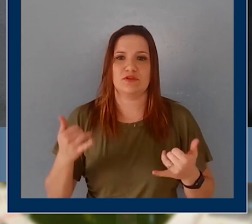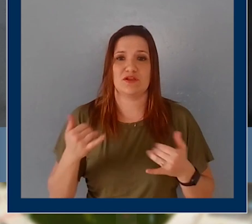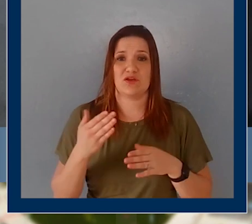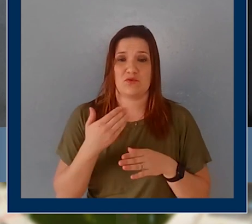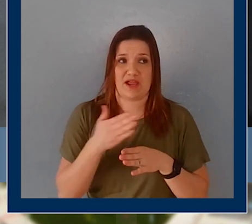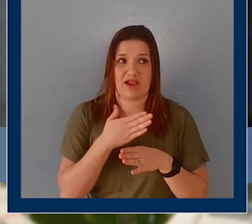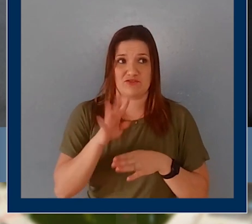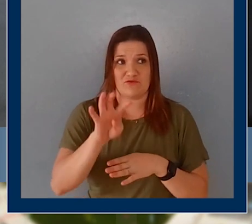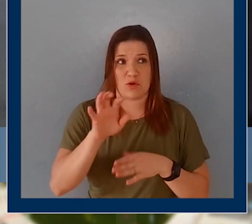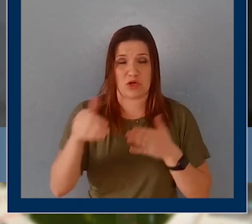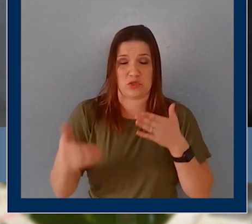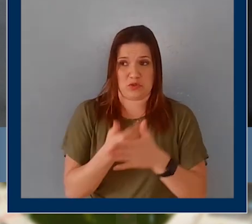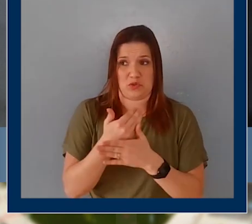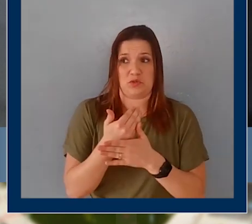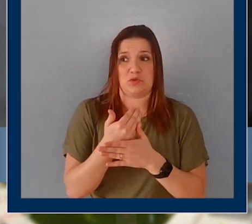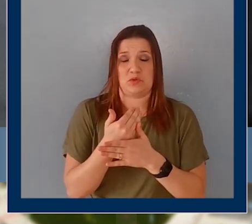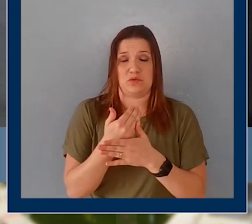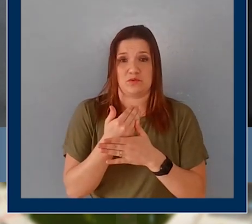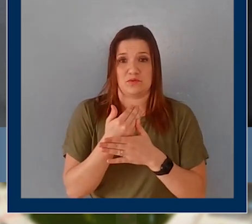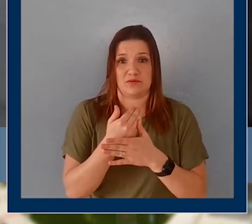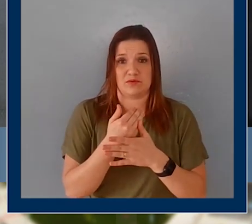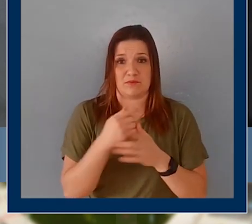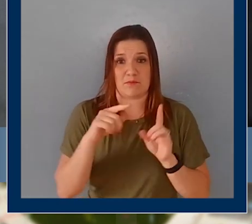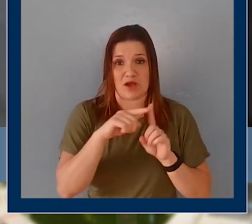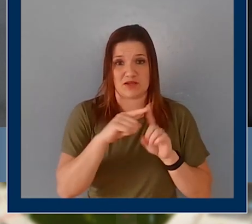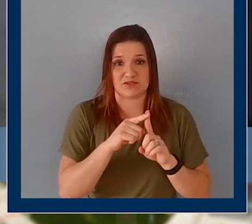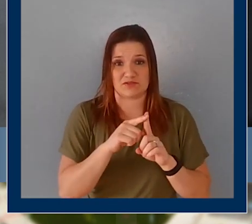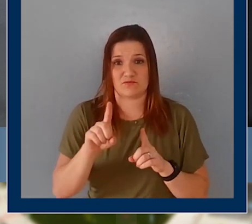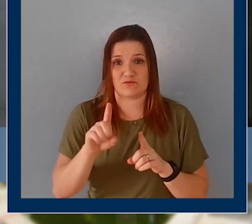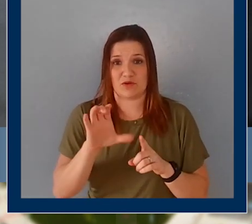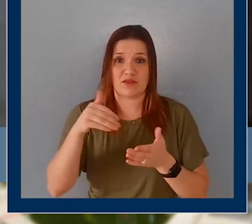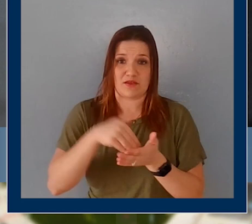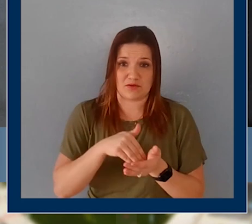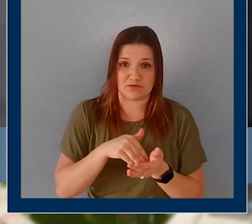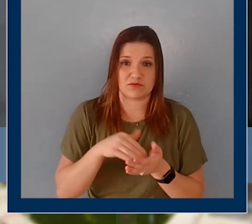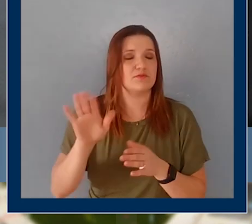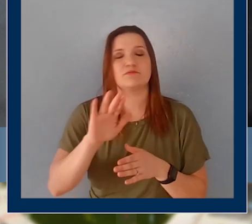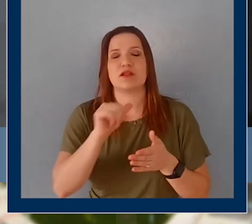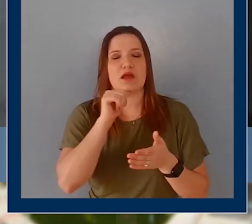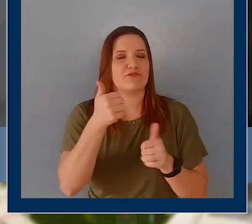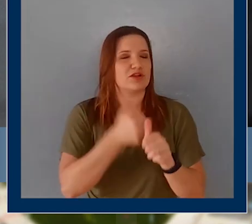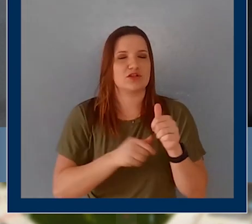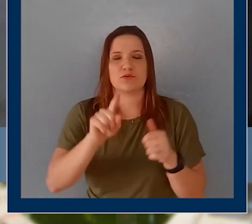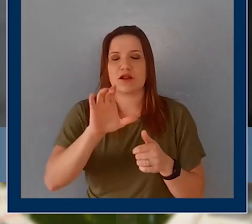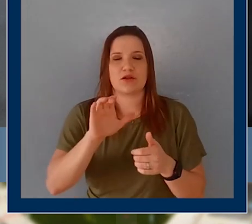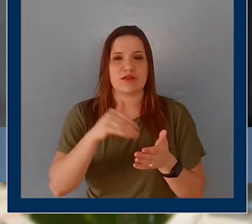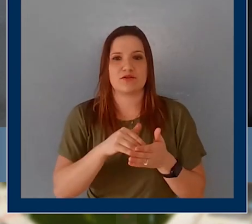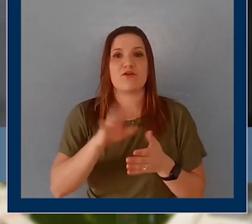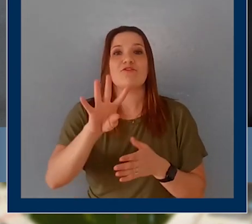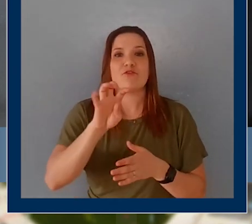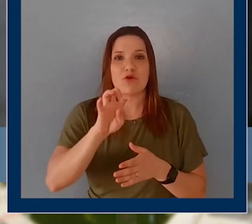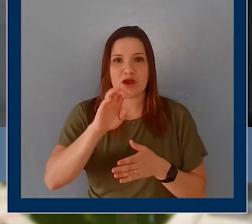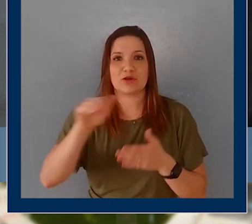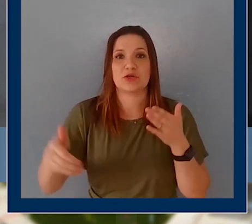COVID cases every day over the last 7 days. Just to put that into some